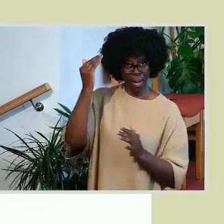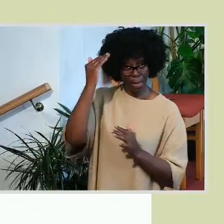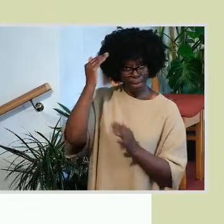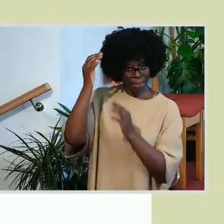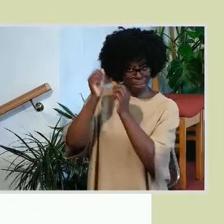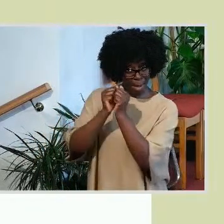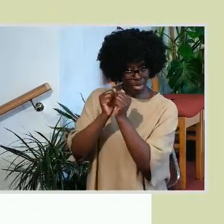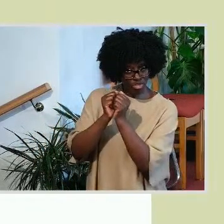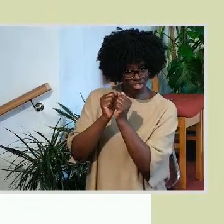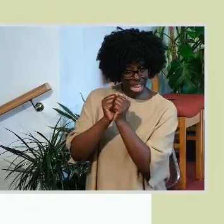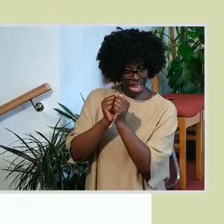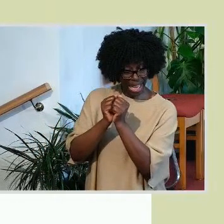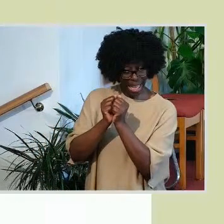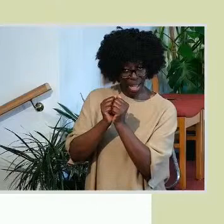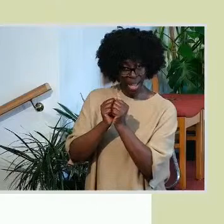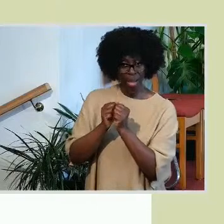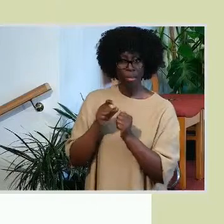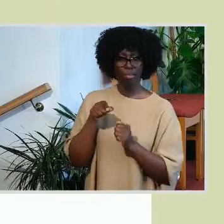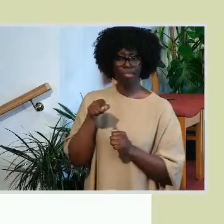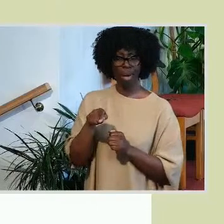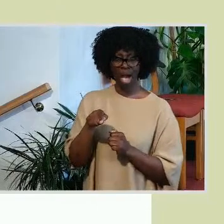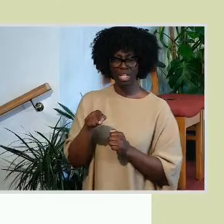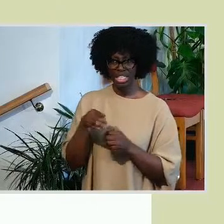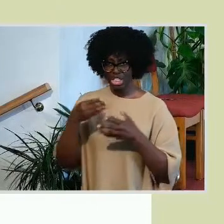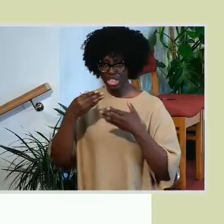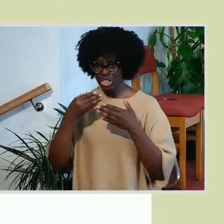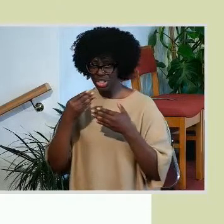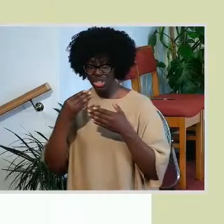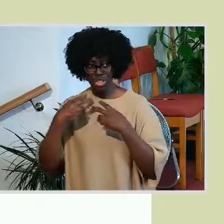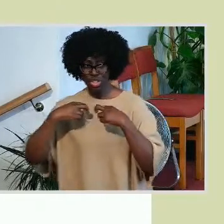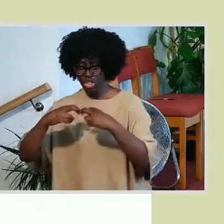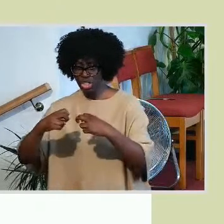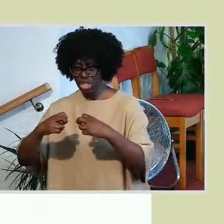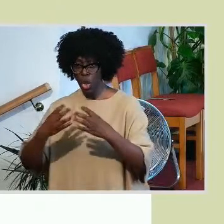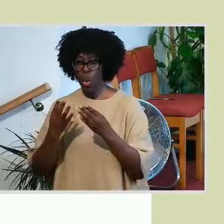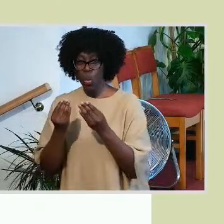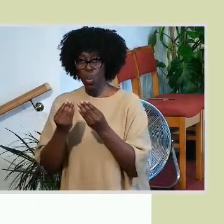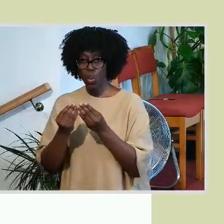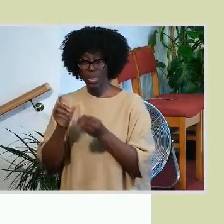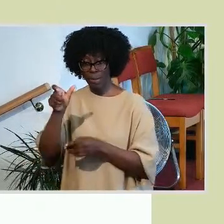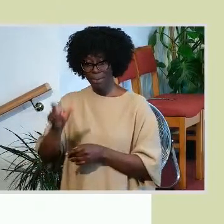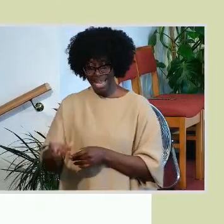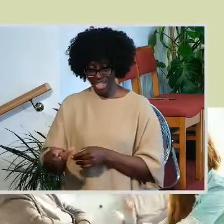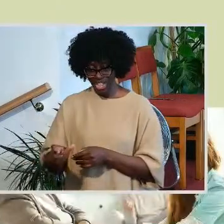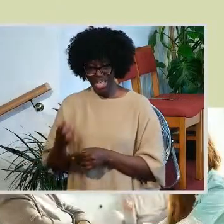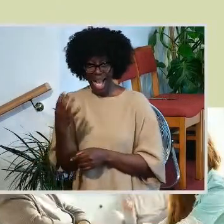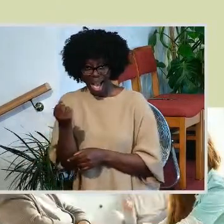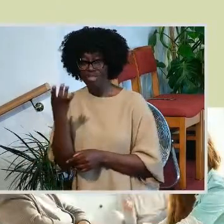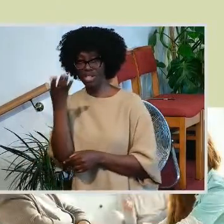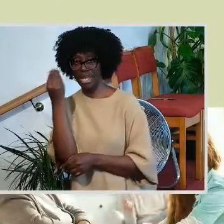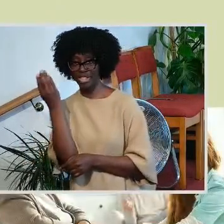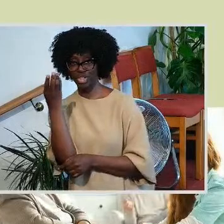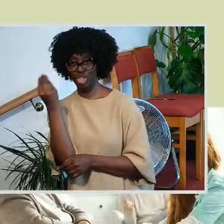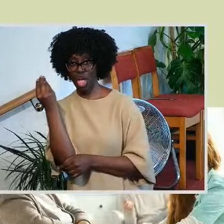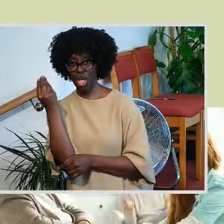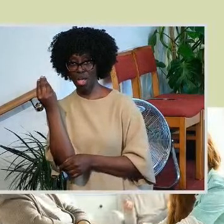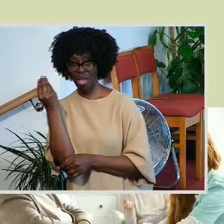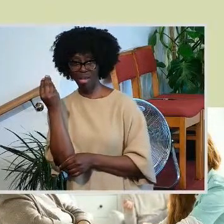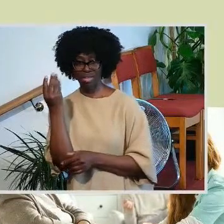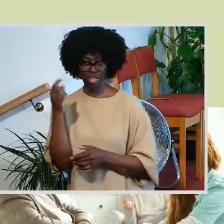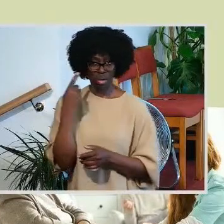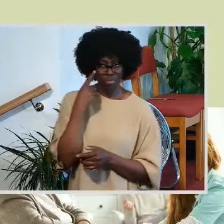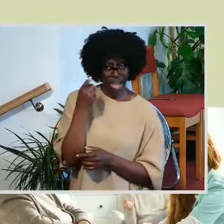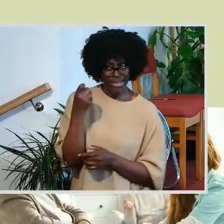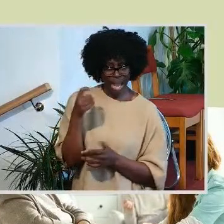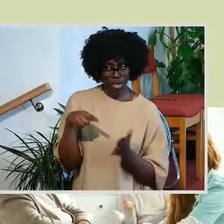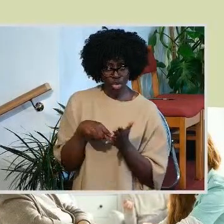memory. So these were patients who had dementia. So it sounds, when you read that, think, oh, that's very disappointing. But actually what they found was